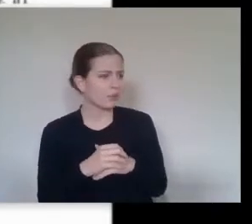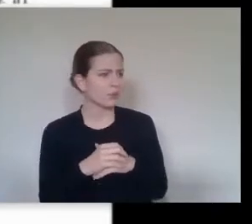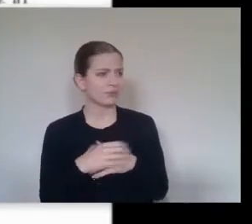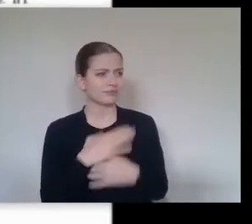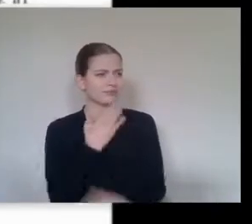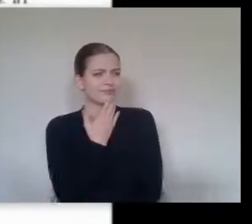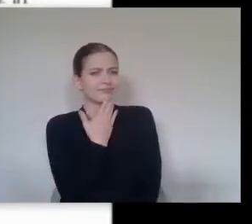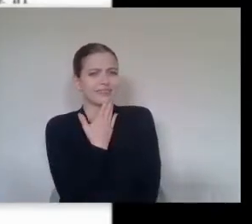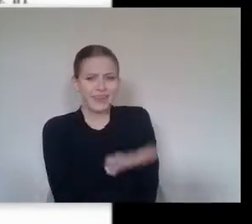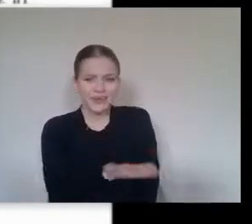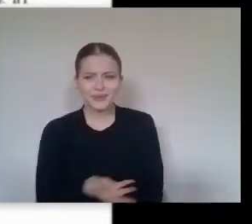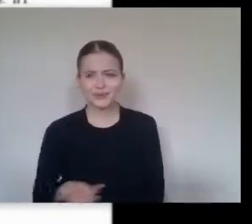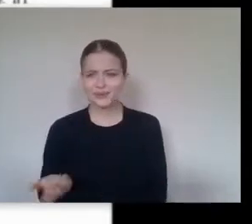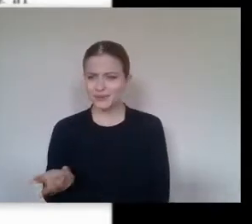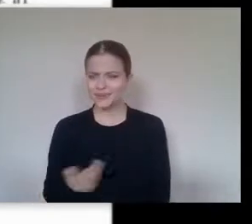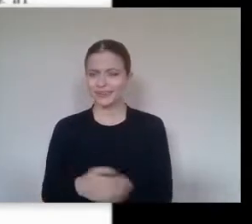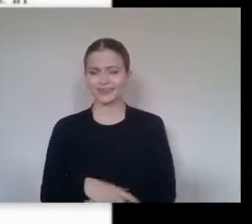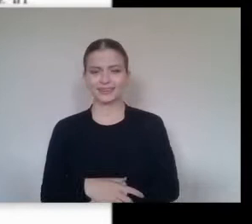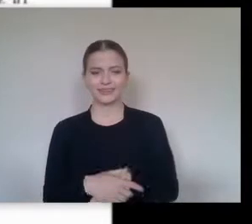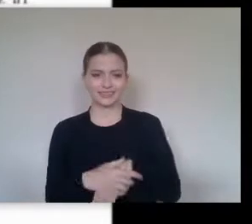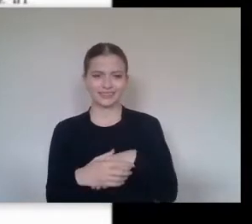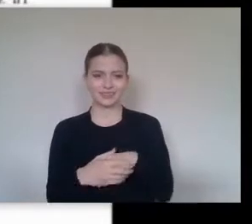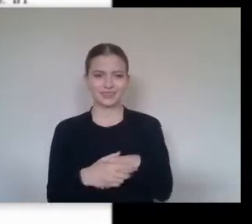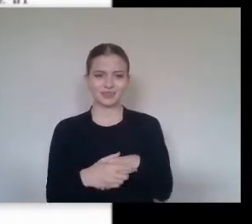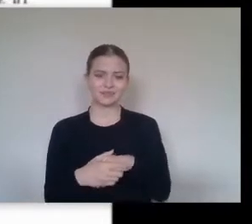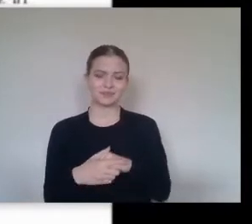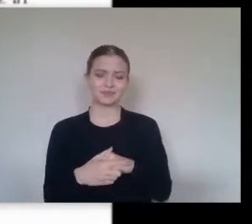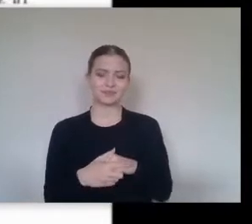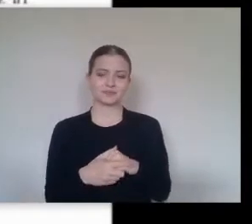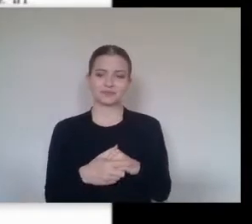Oh, thank you, said the inspector.